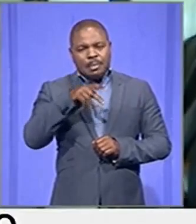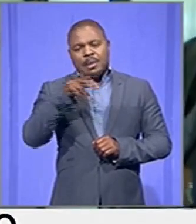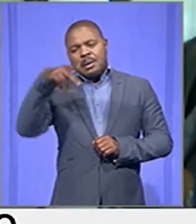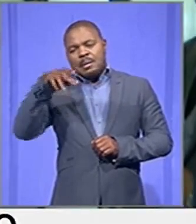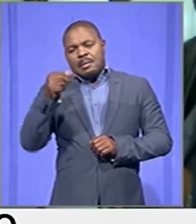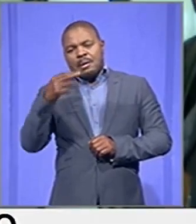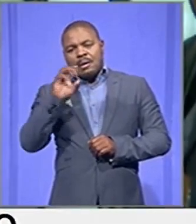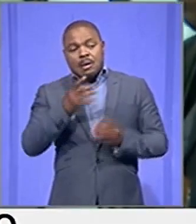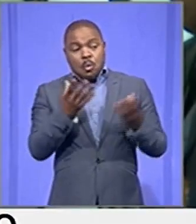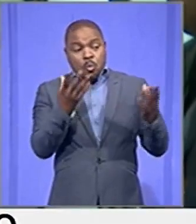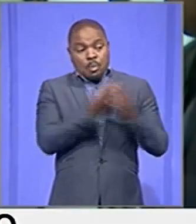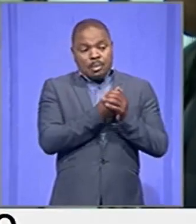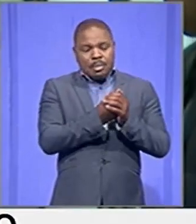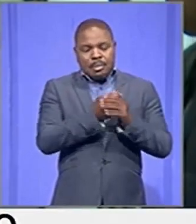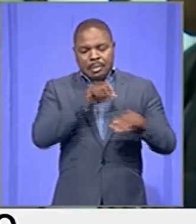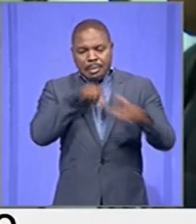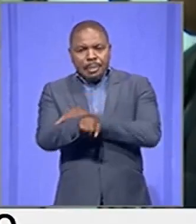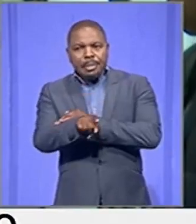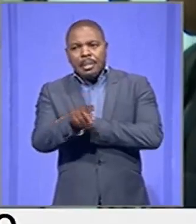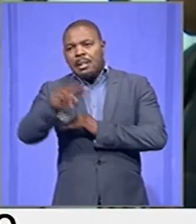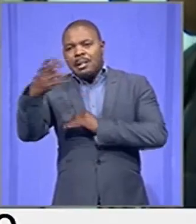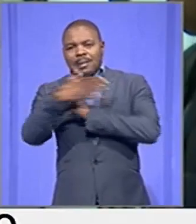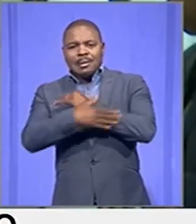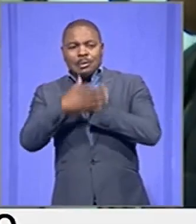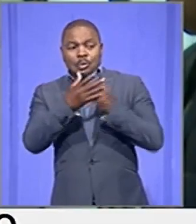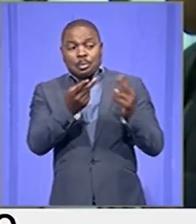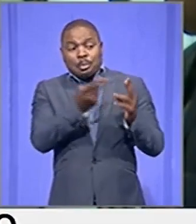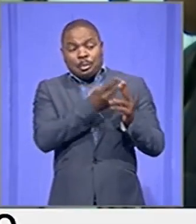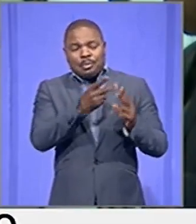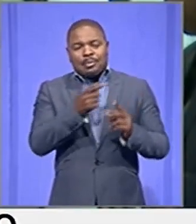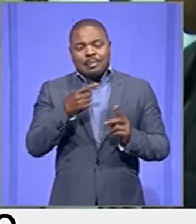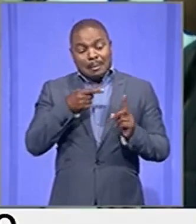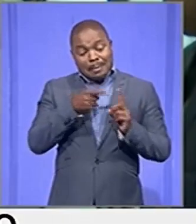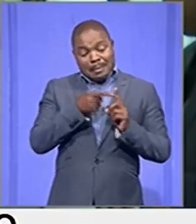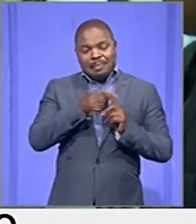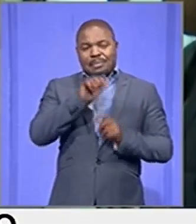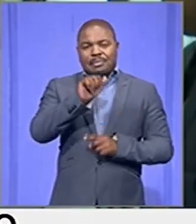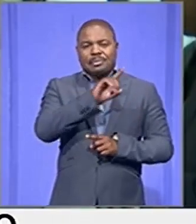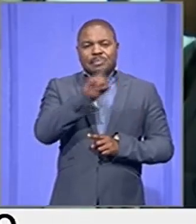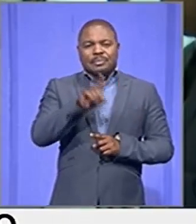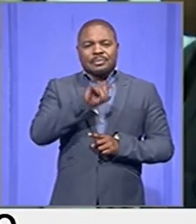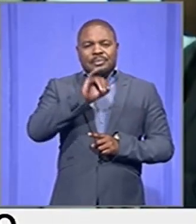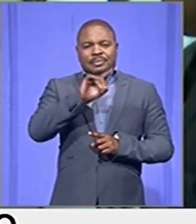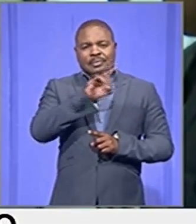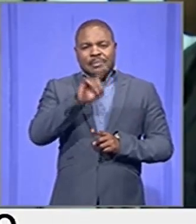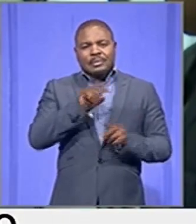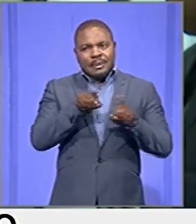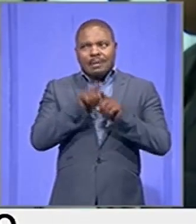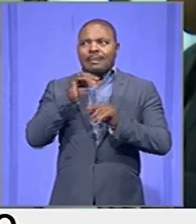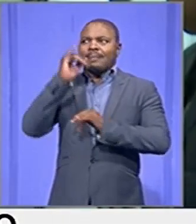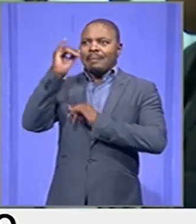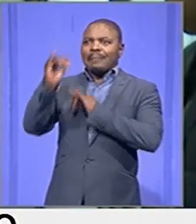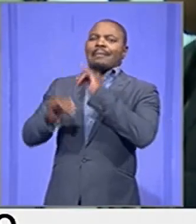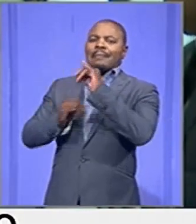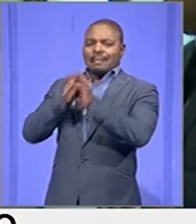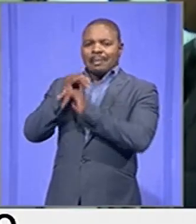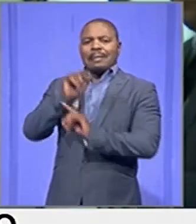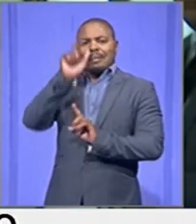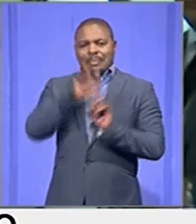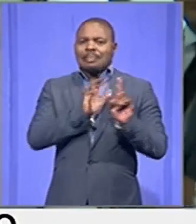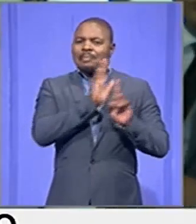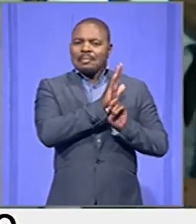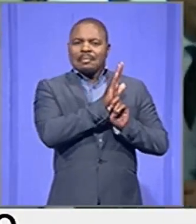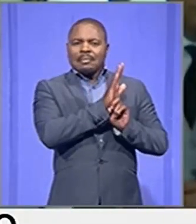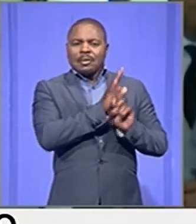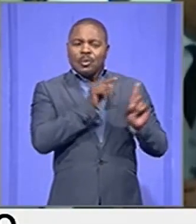exile together. But I think Aziz stands out as an internationalist, as someone who